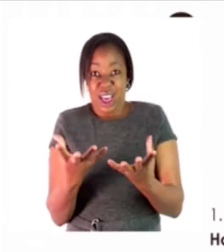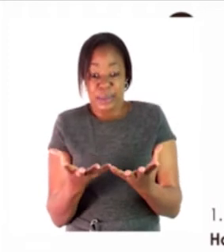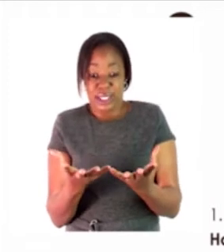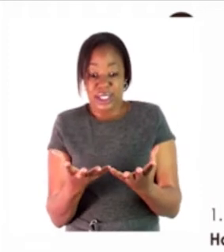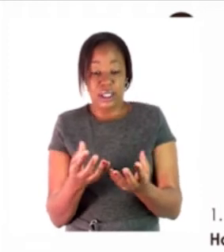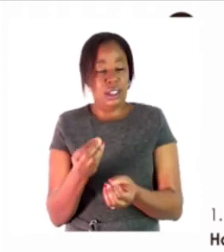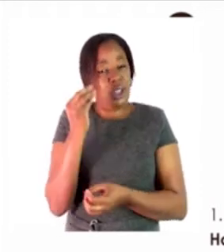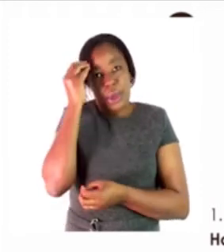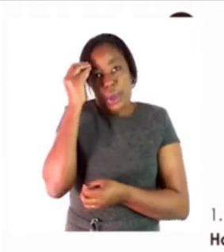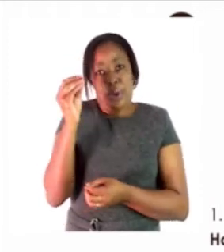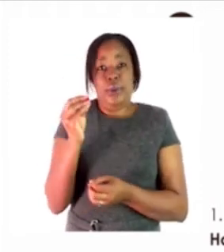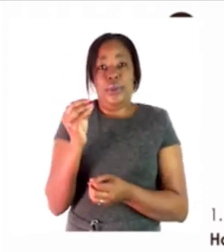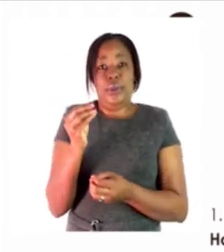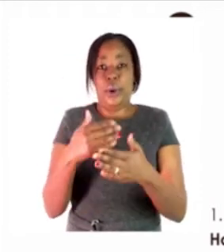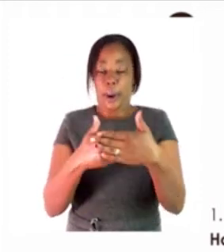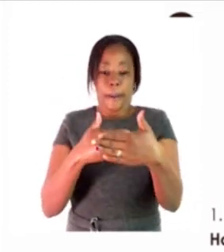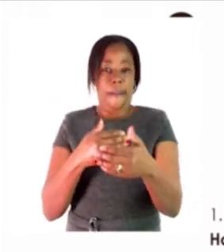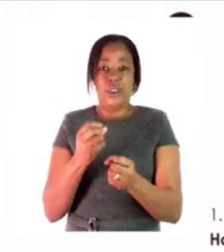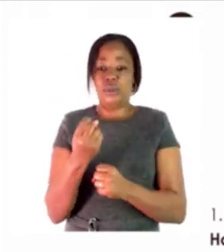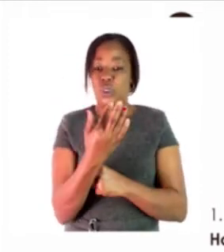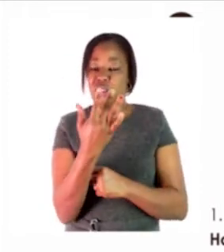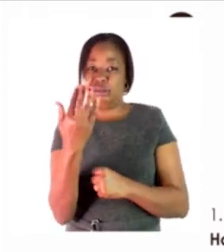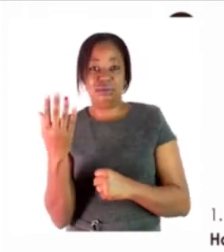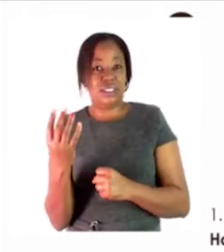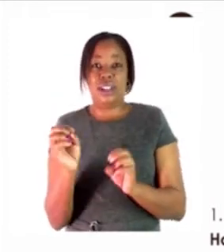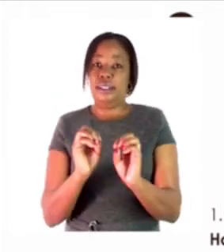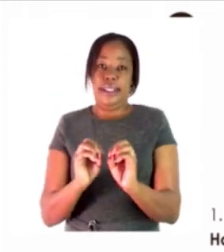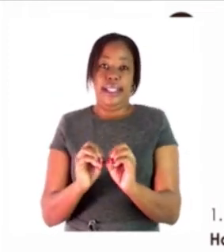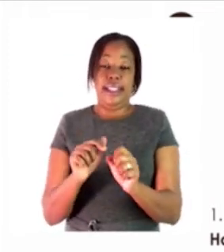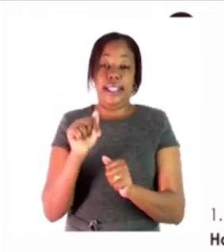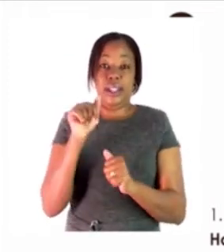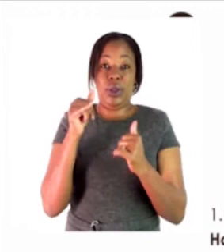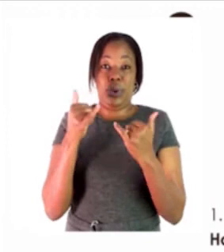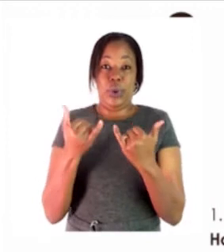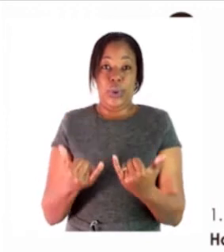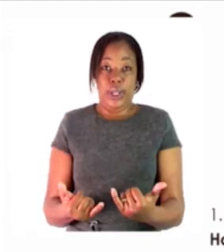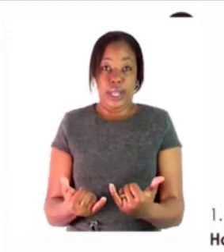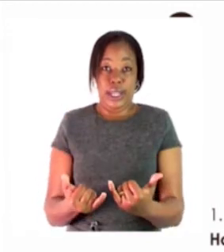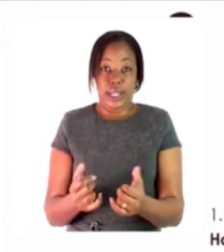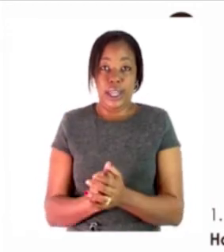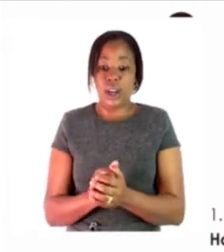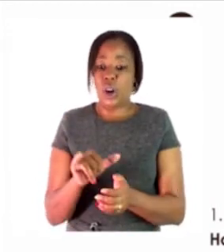did not count them. So how will you know how many you were having? So What operation sign do you think we can use